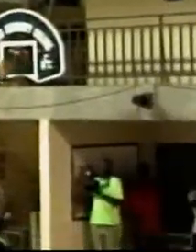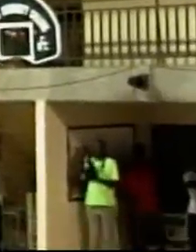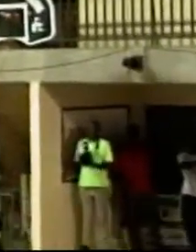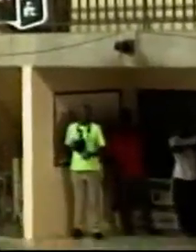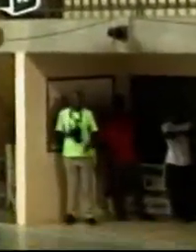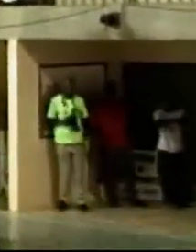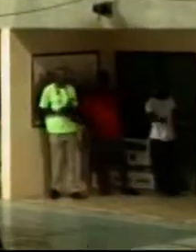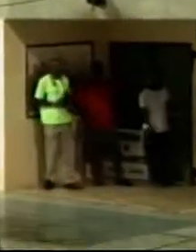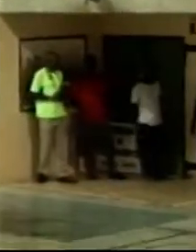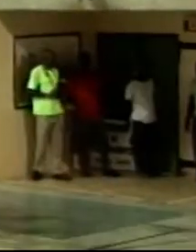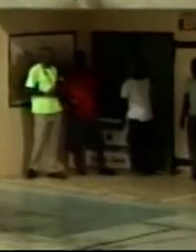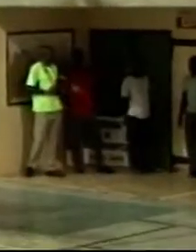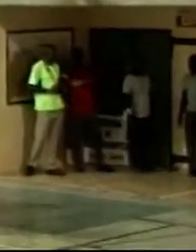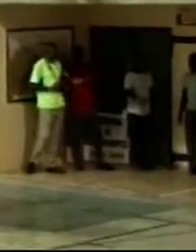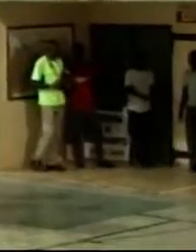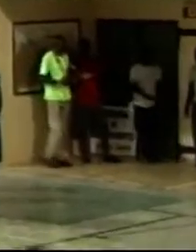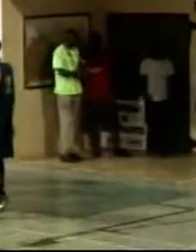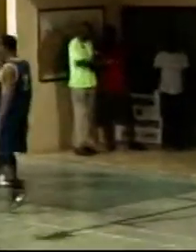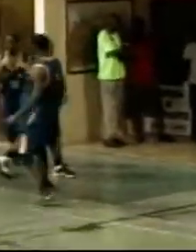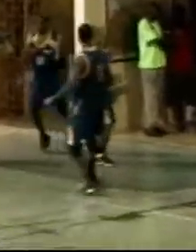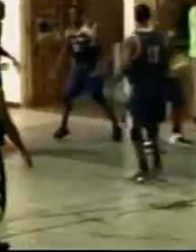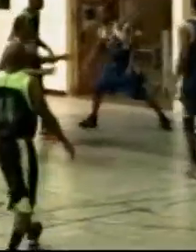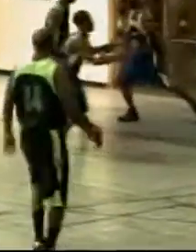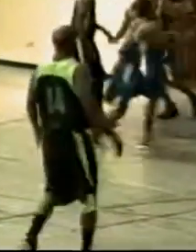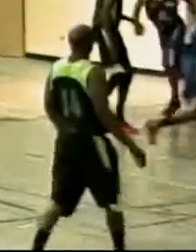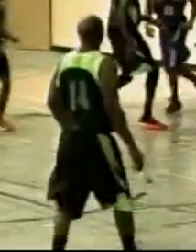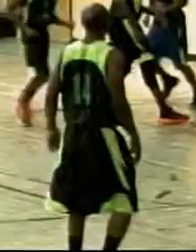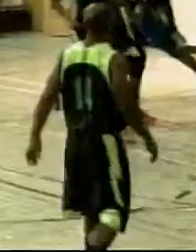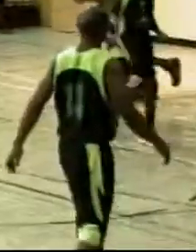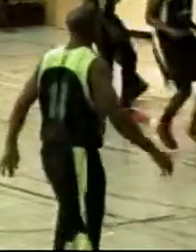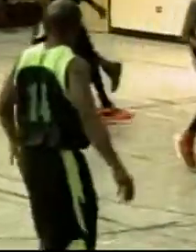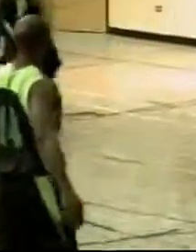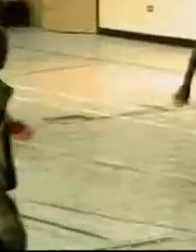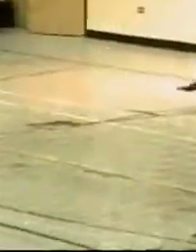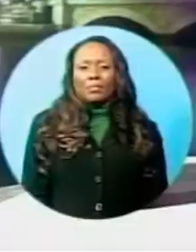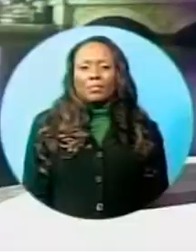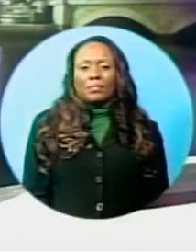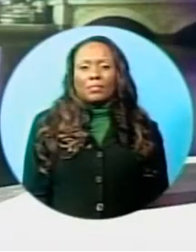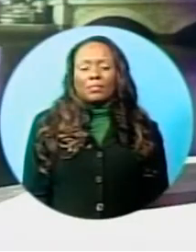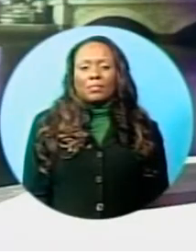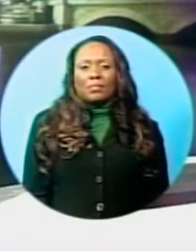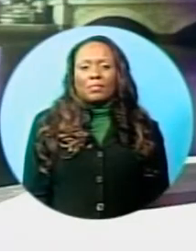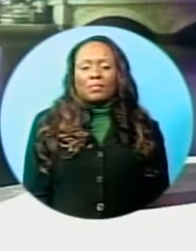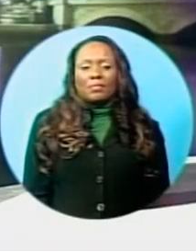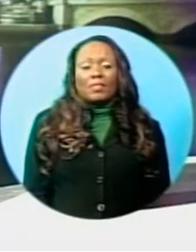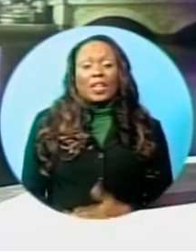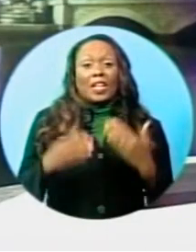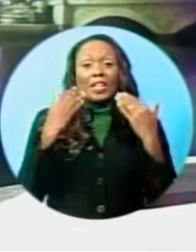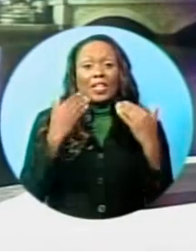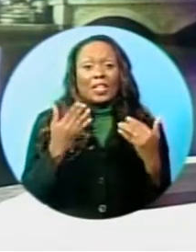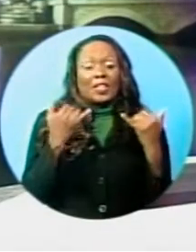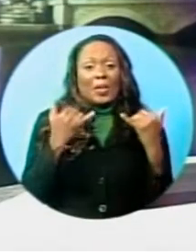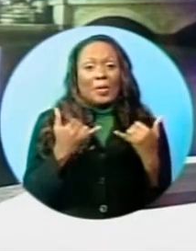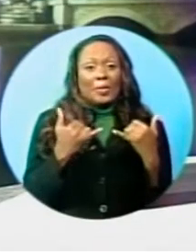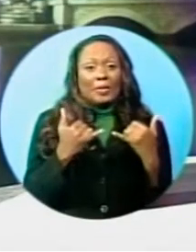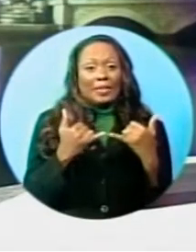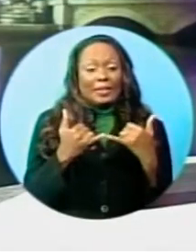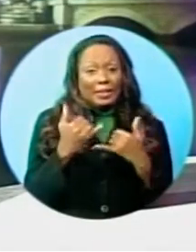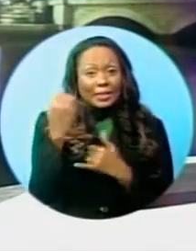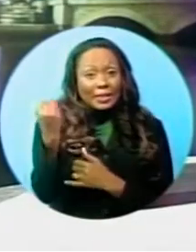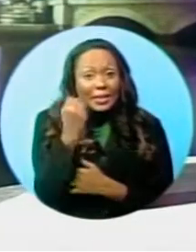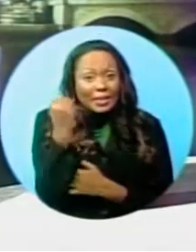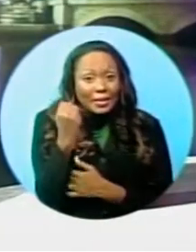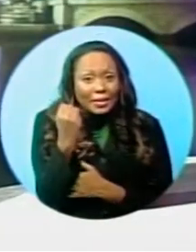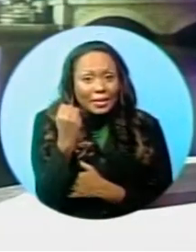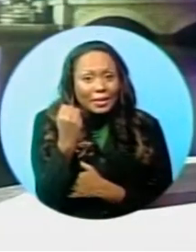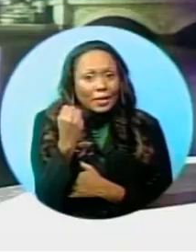71-65 over Lakers Sports Club. Damien Best, CBC Sports. Well, thank you, Damien. Well, Saturday's Sandy